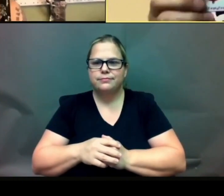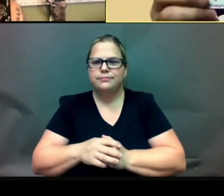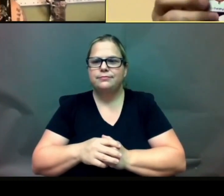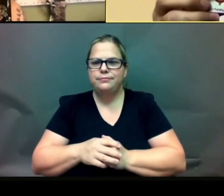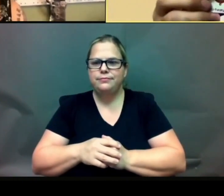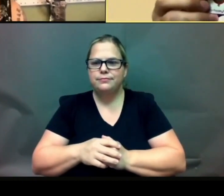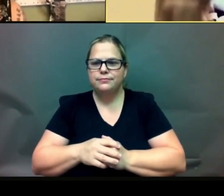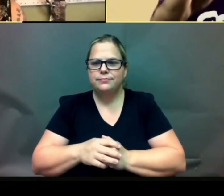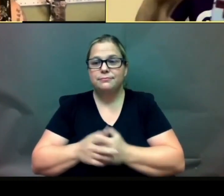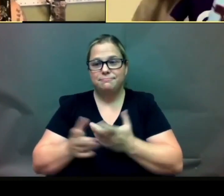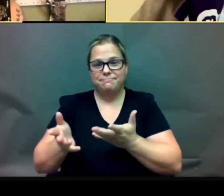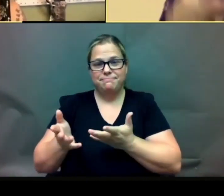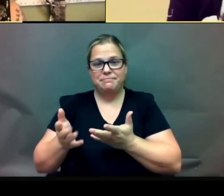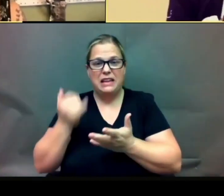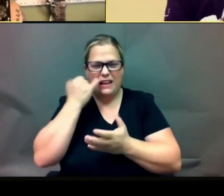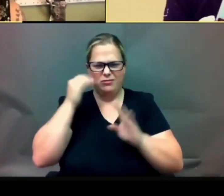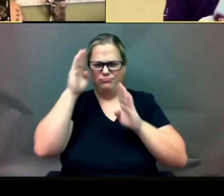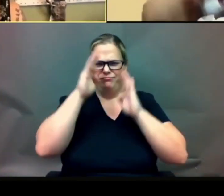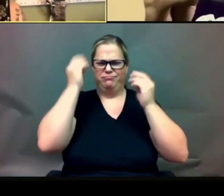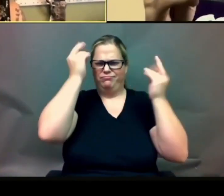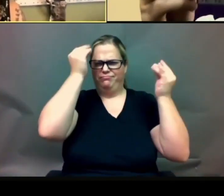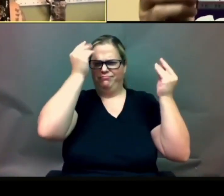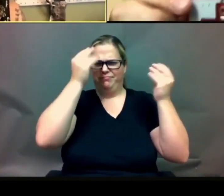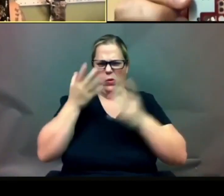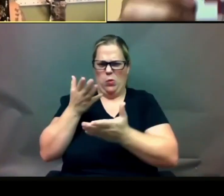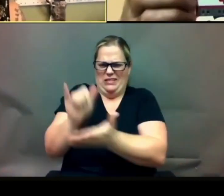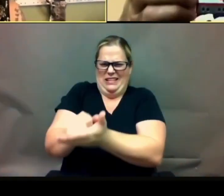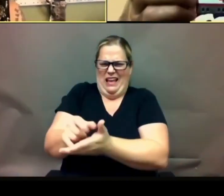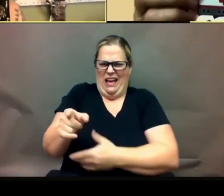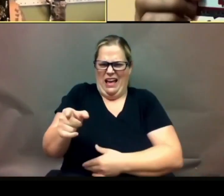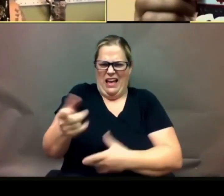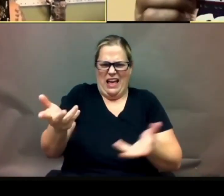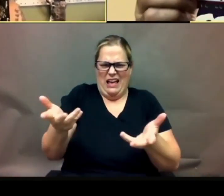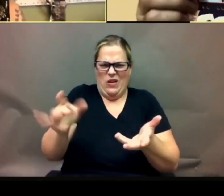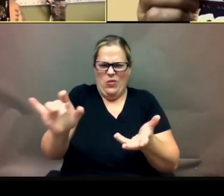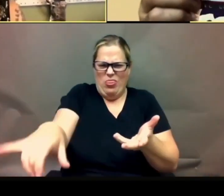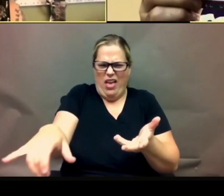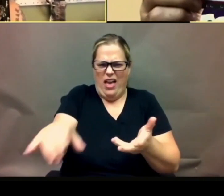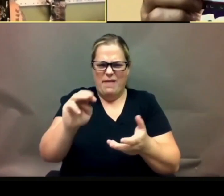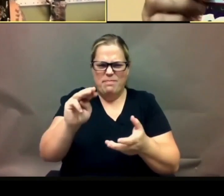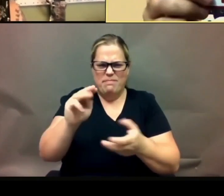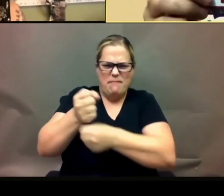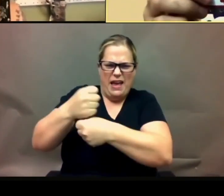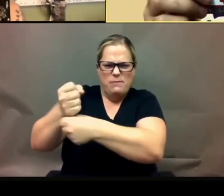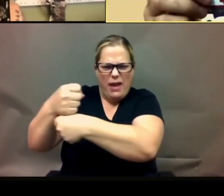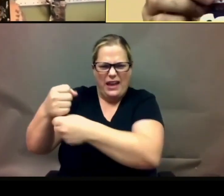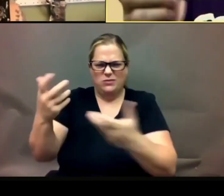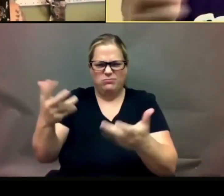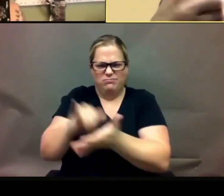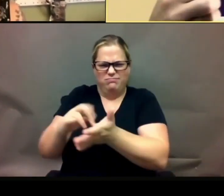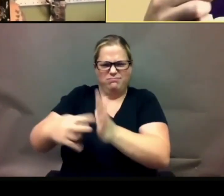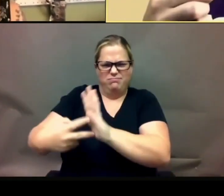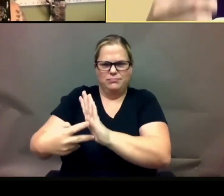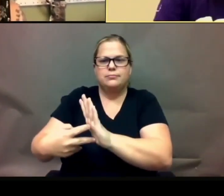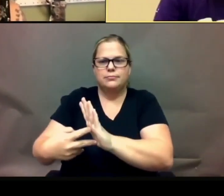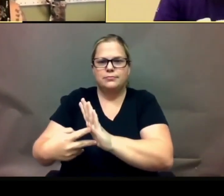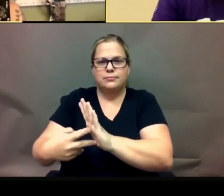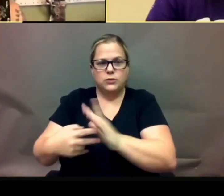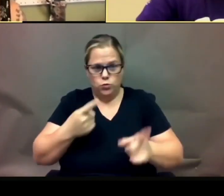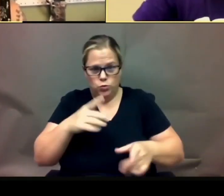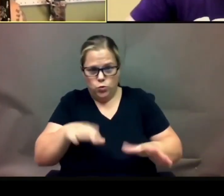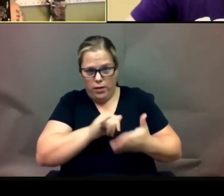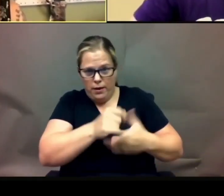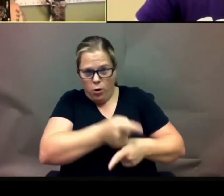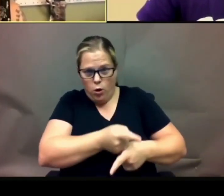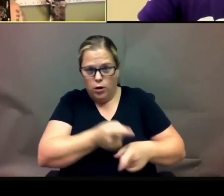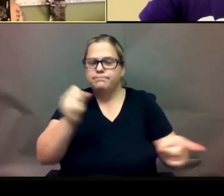So you might be wondering. Oh, I love it. Yeah, what is this thing? What is Makey Makey? And you're doing that part, right, Colleen? I am